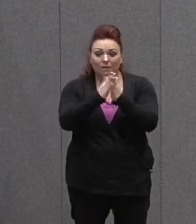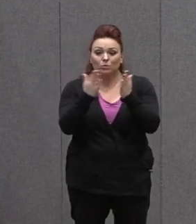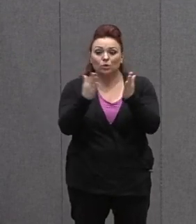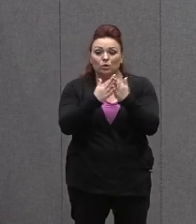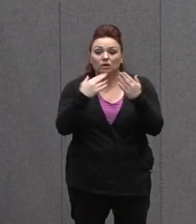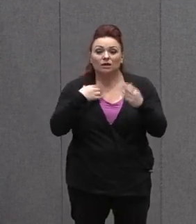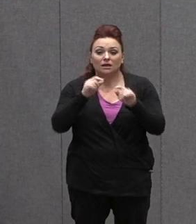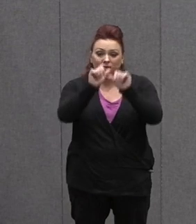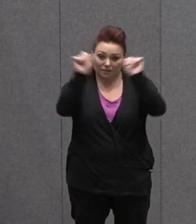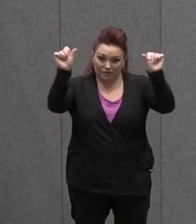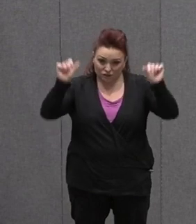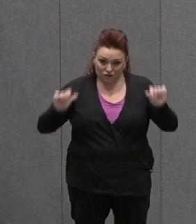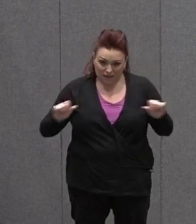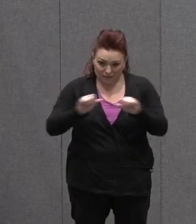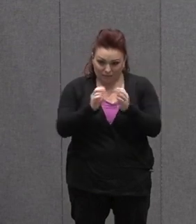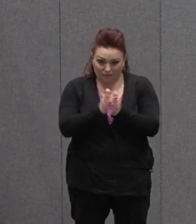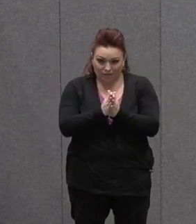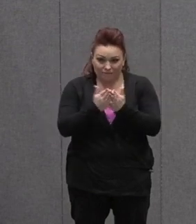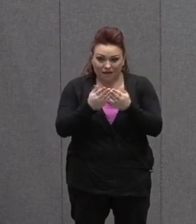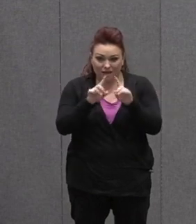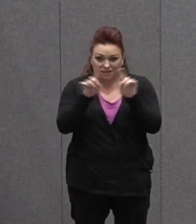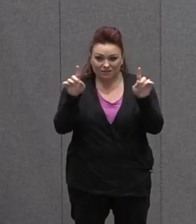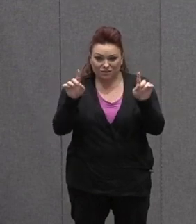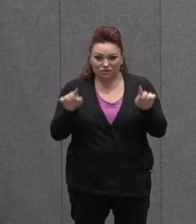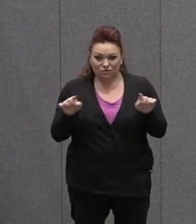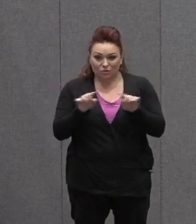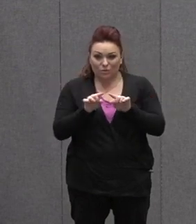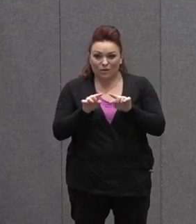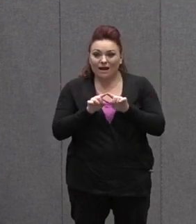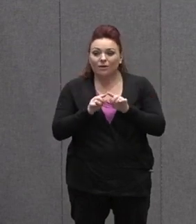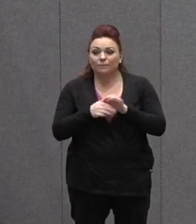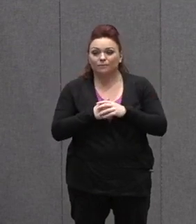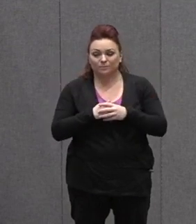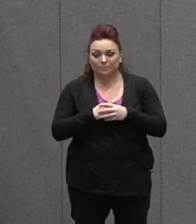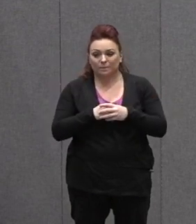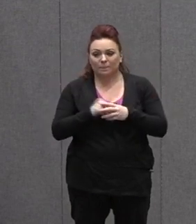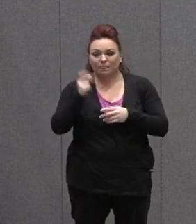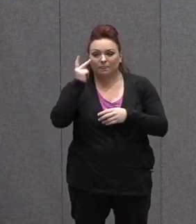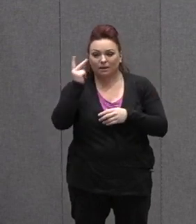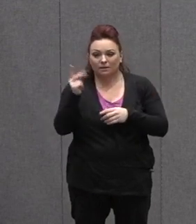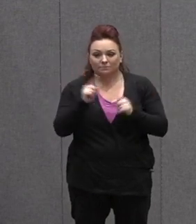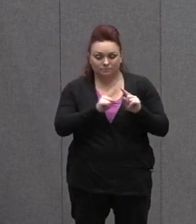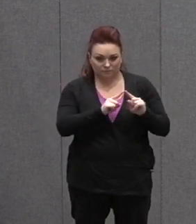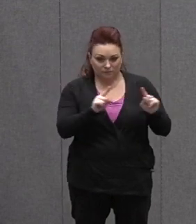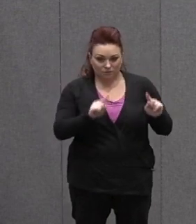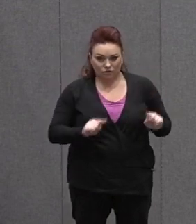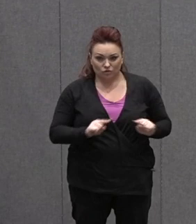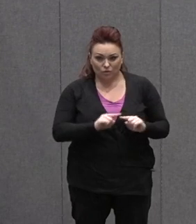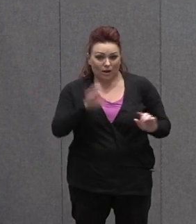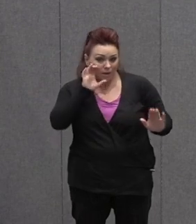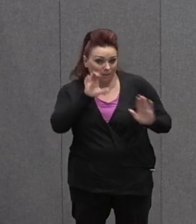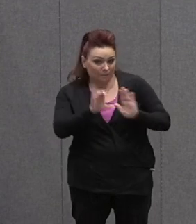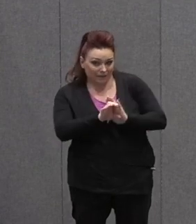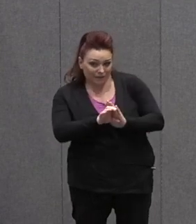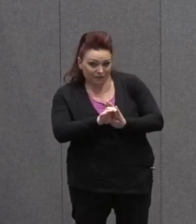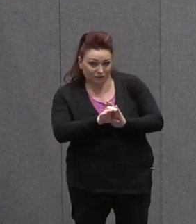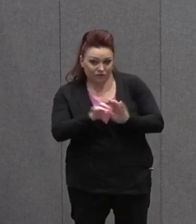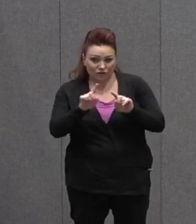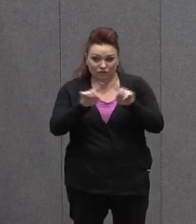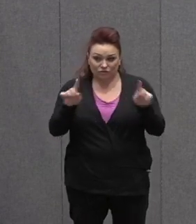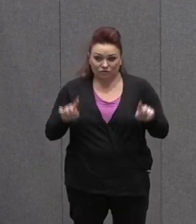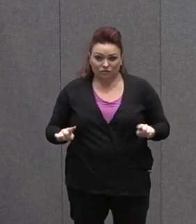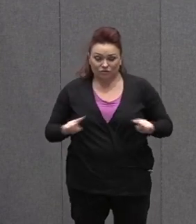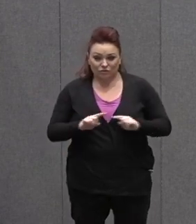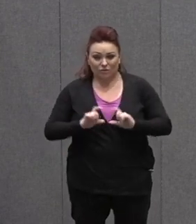in the shape of a square. I see some square pictures and a square